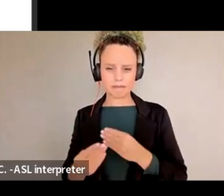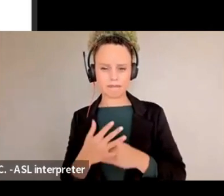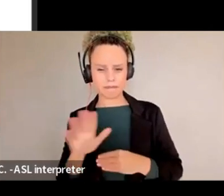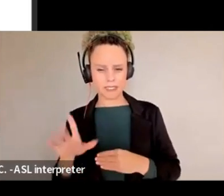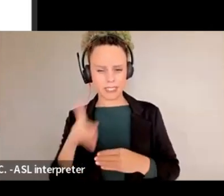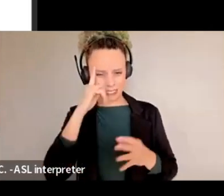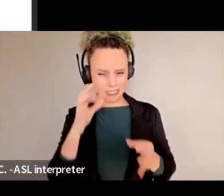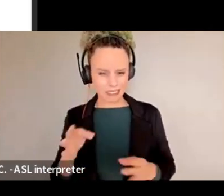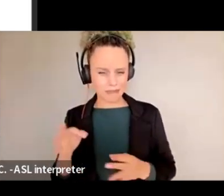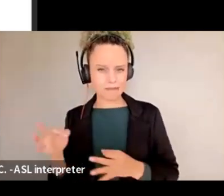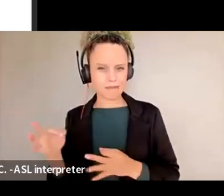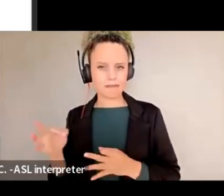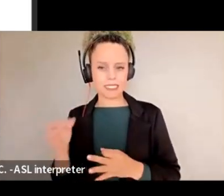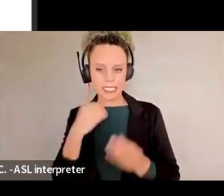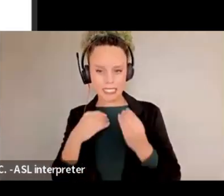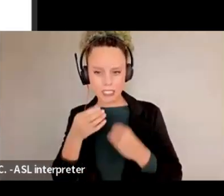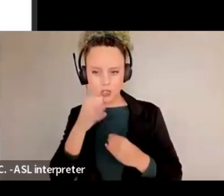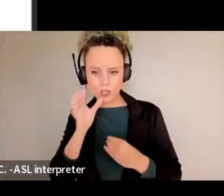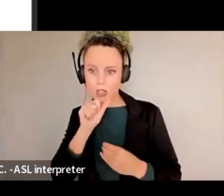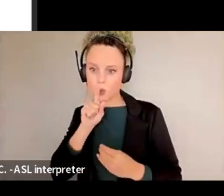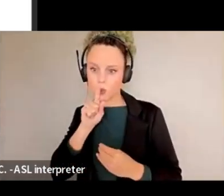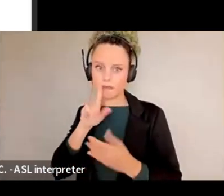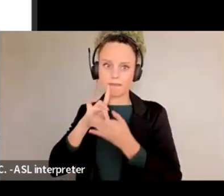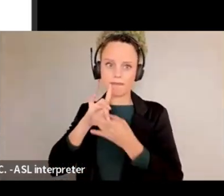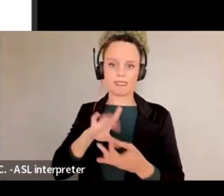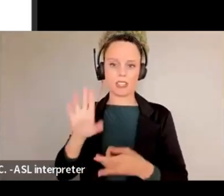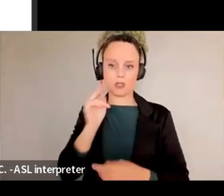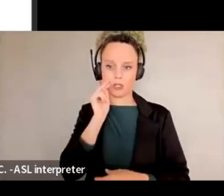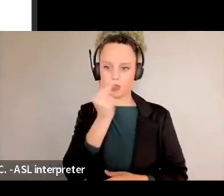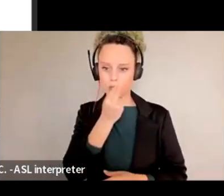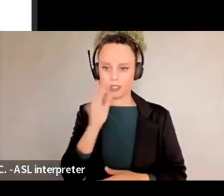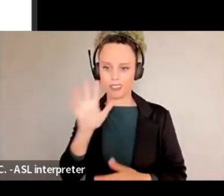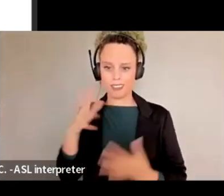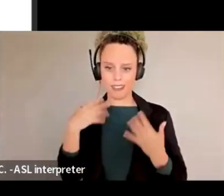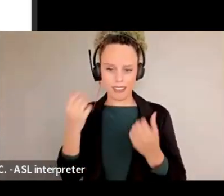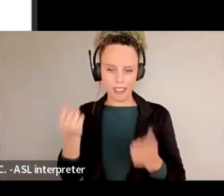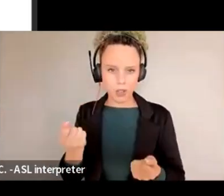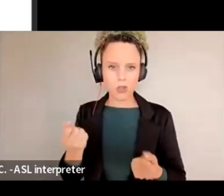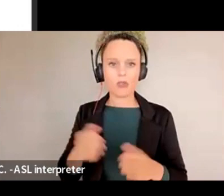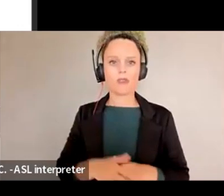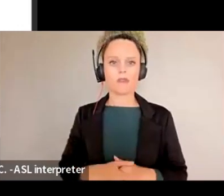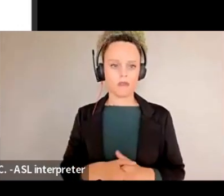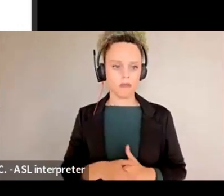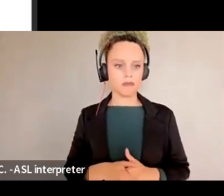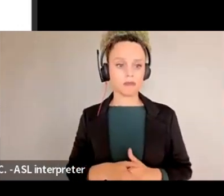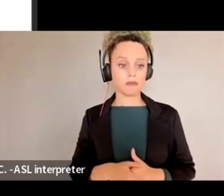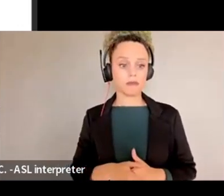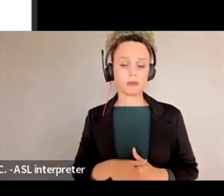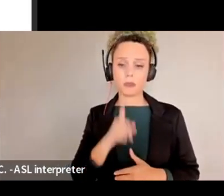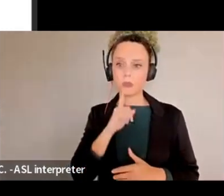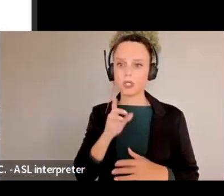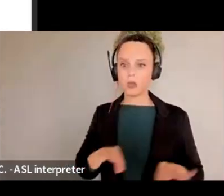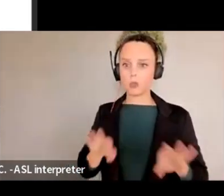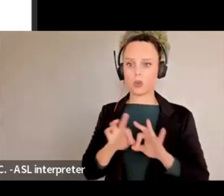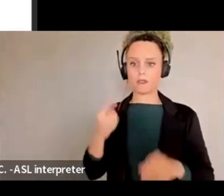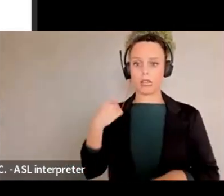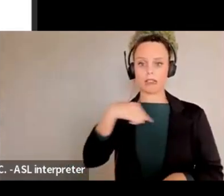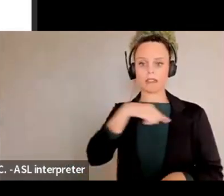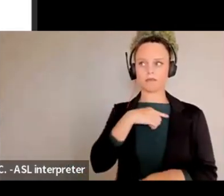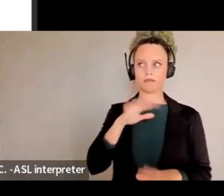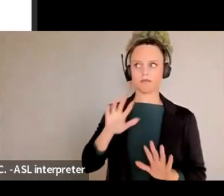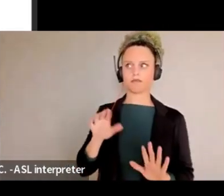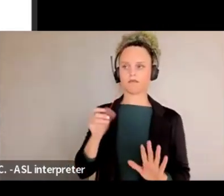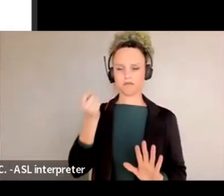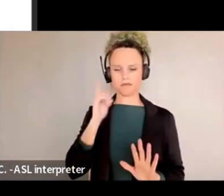size. Things that are influencing what they may choose to eat or drink that aren't necessarily related to their